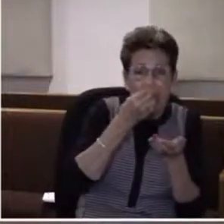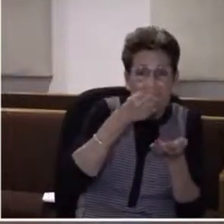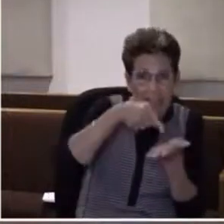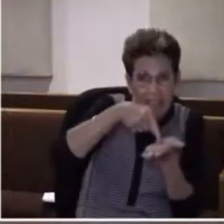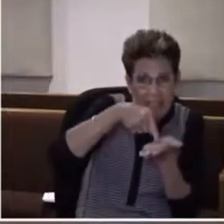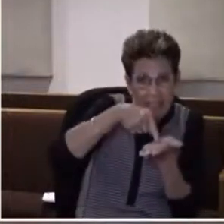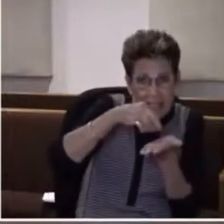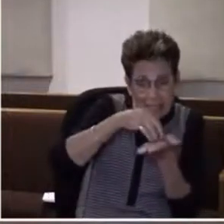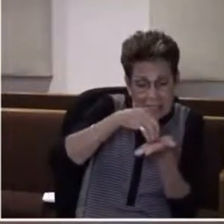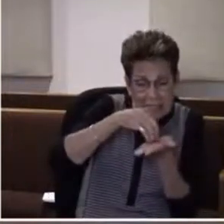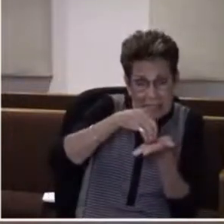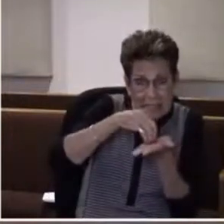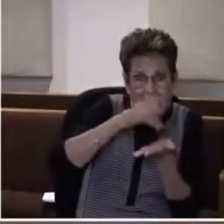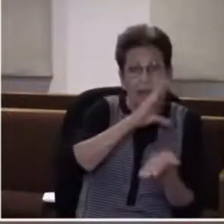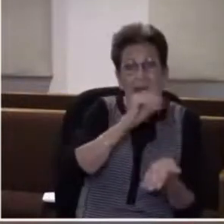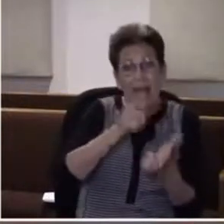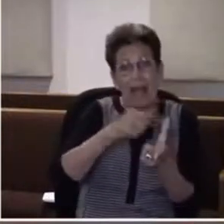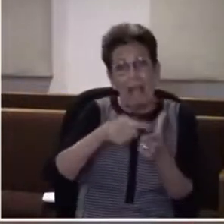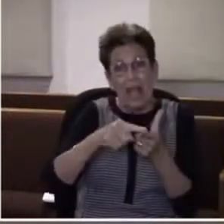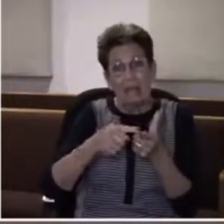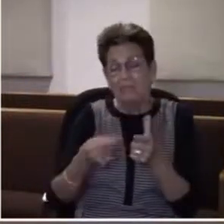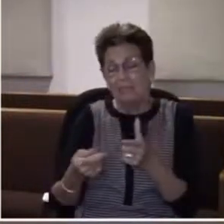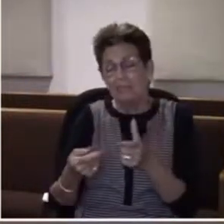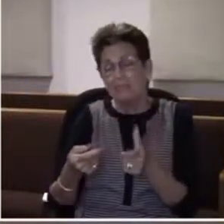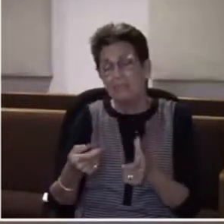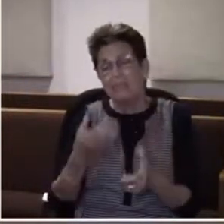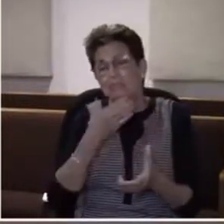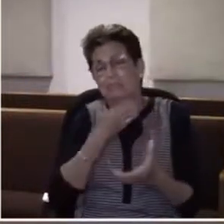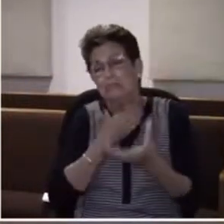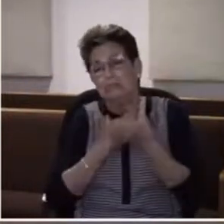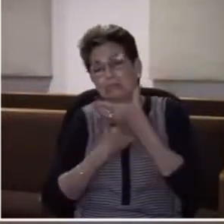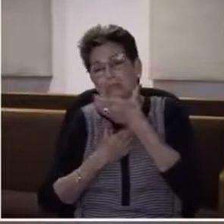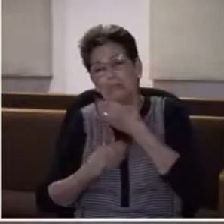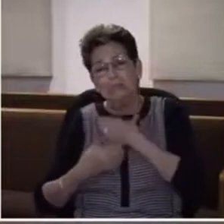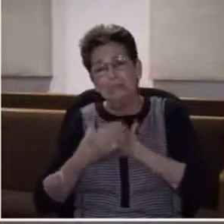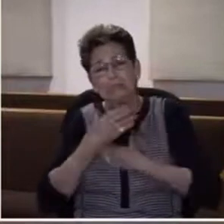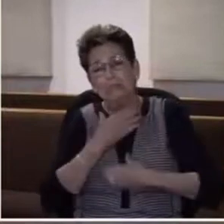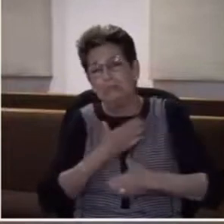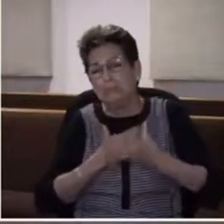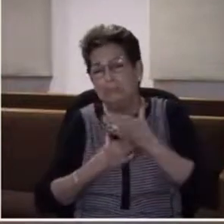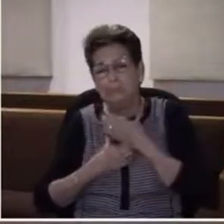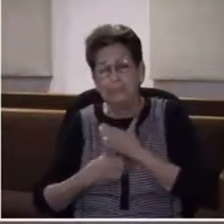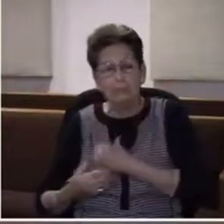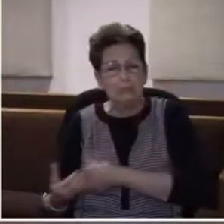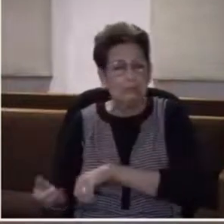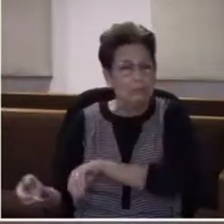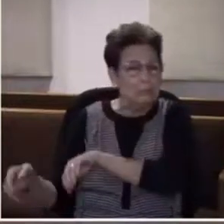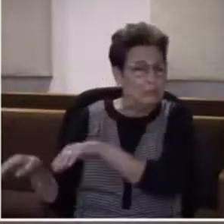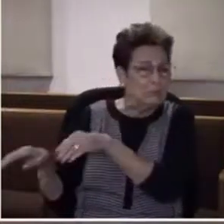son. Tragedy in the death of her husband.